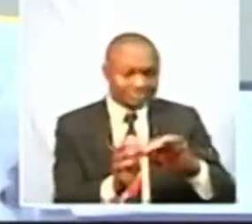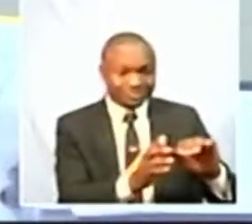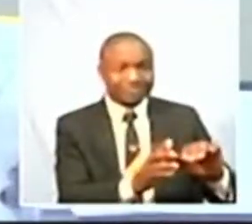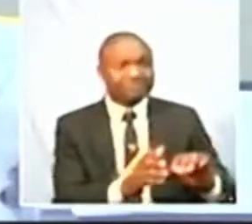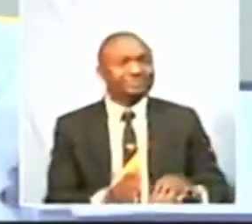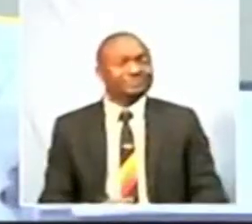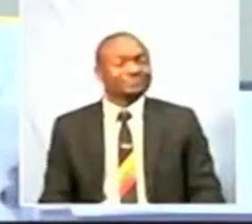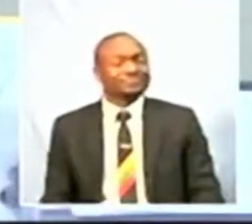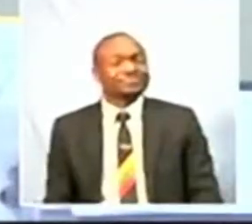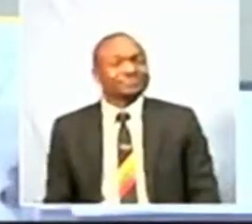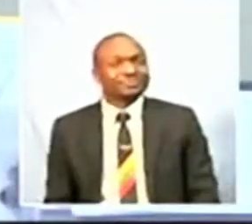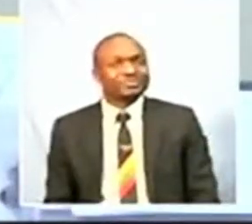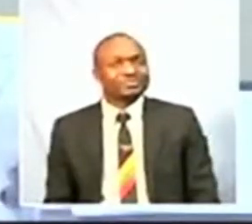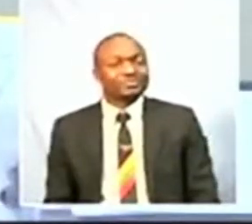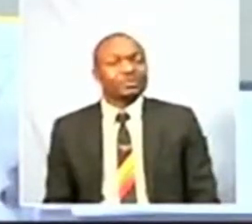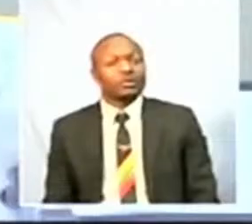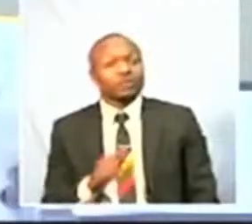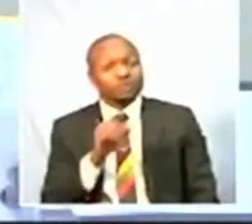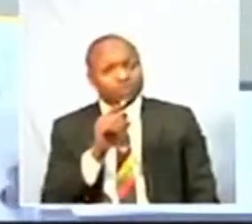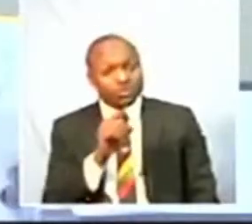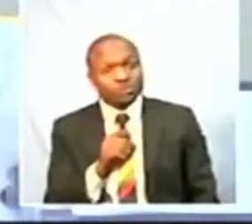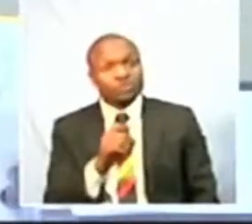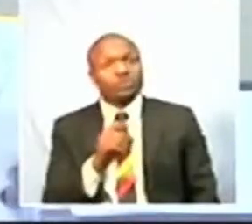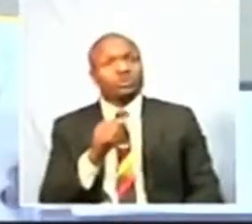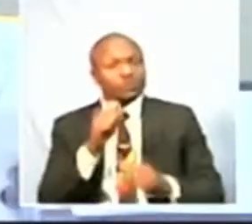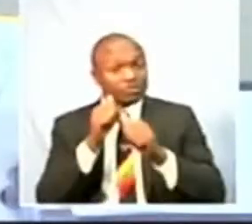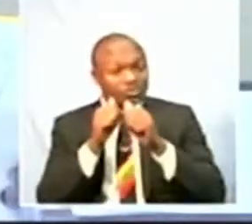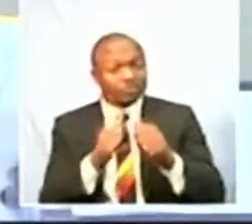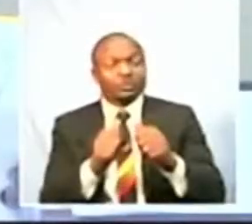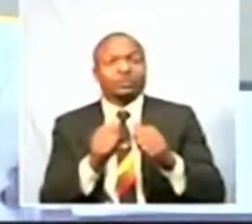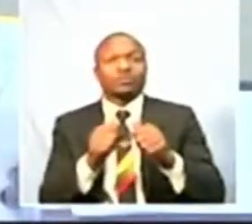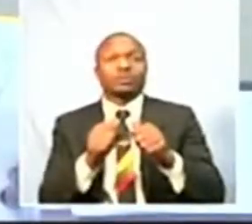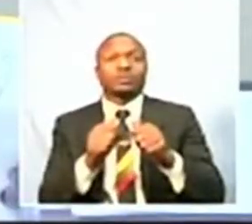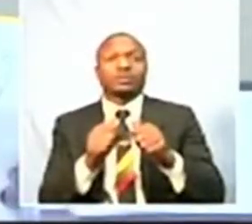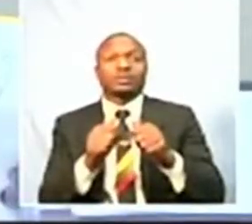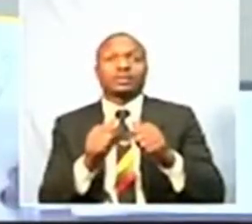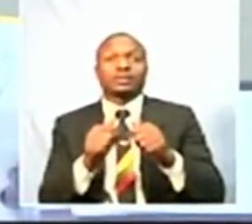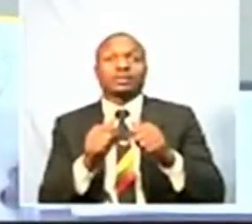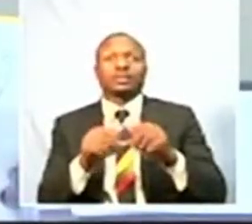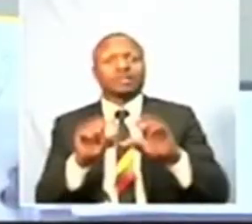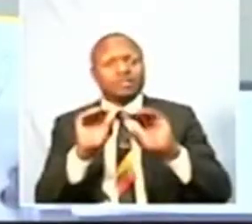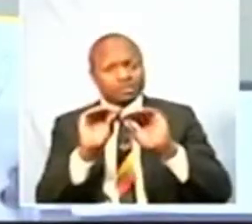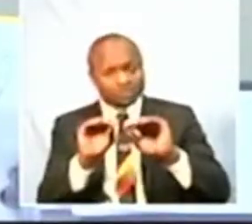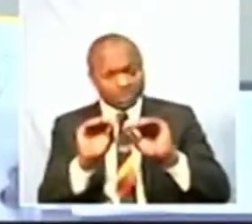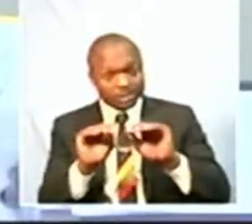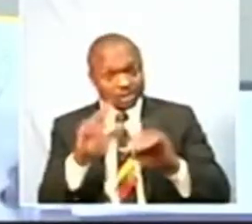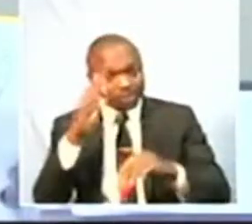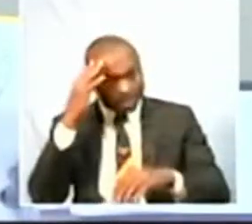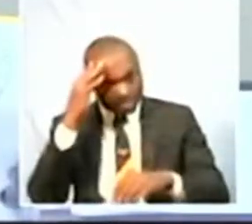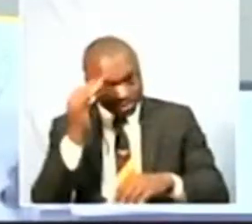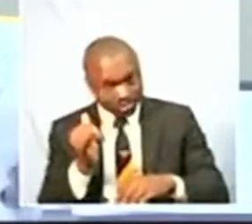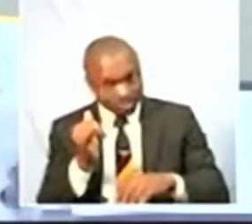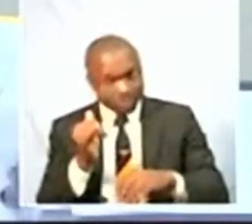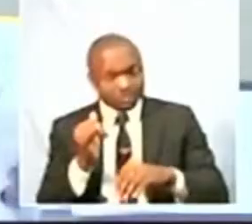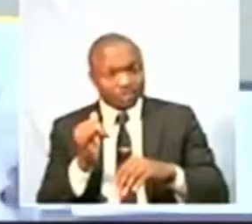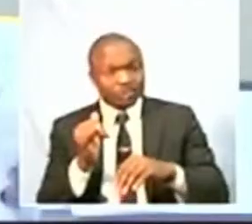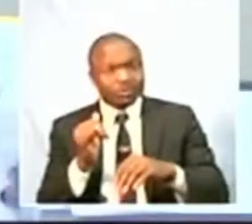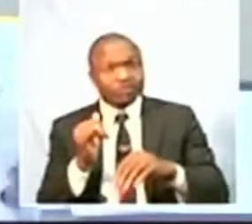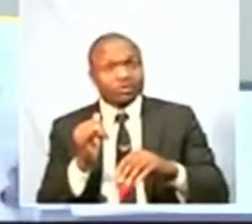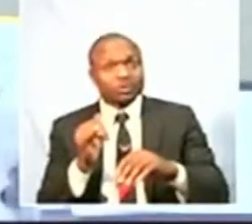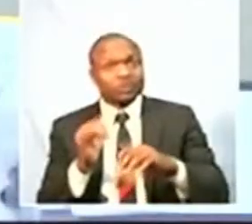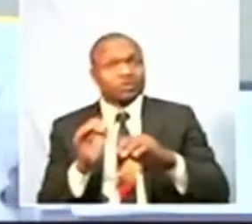you relied on the circulars, the two circulars. Can you guide us why you ignored the input of the